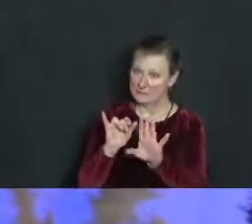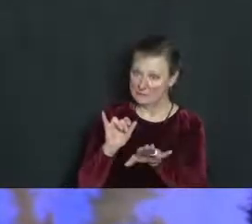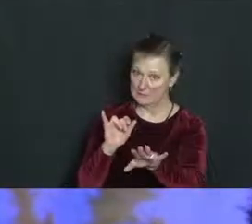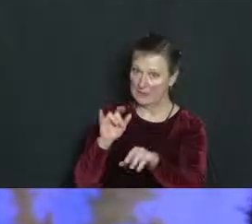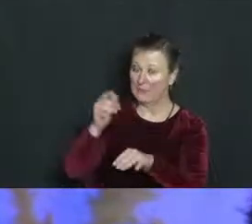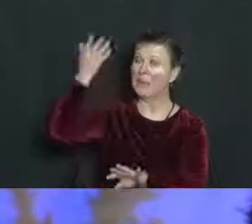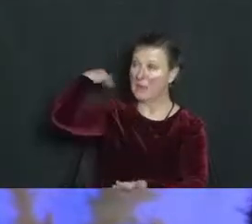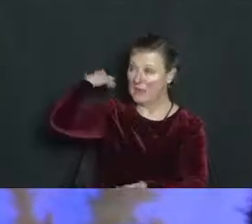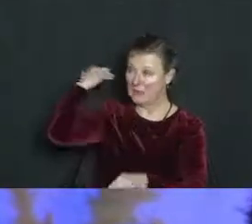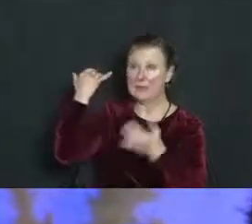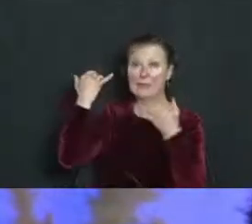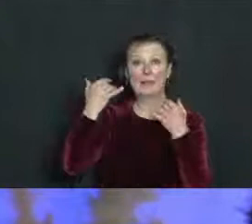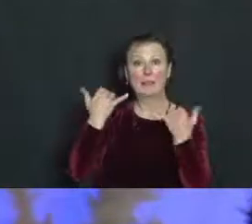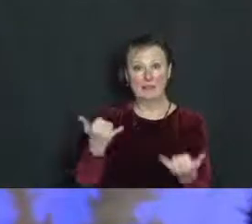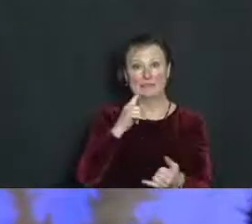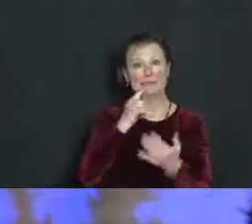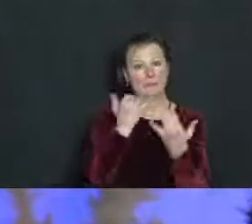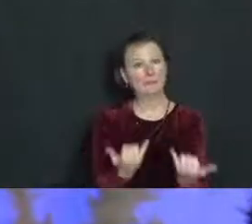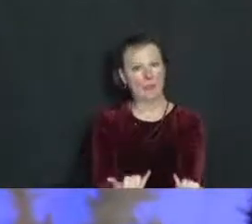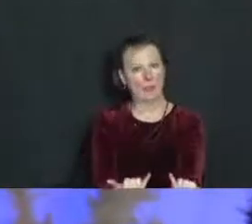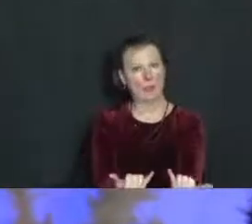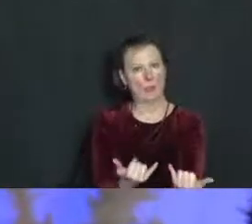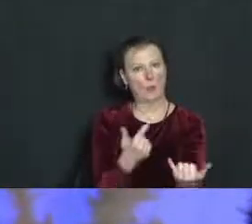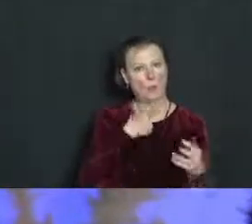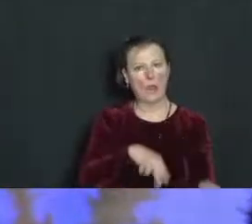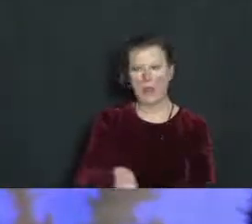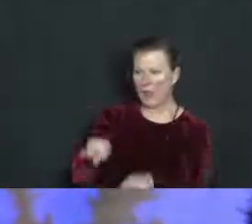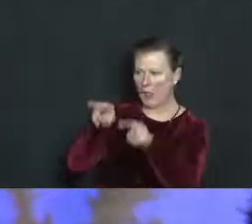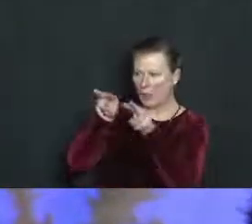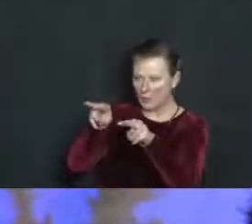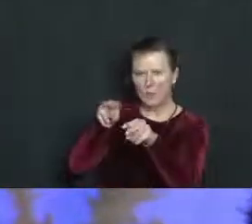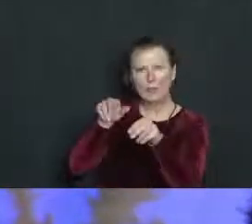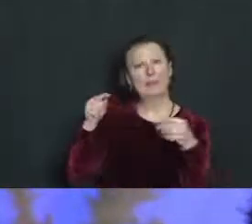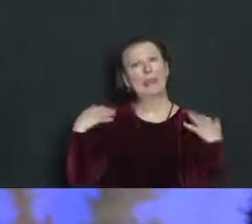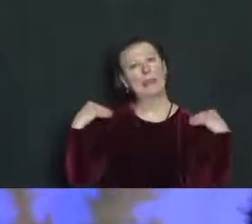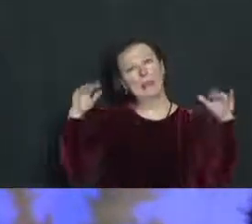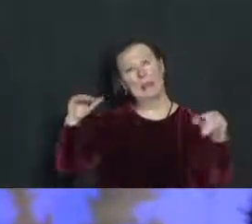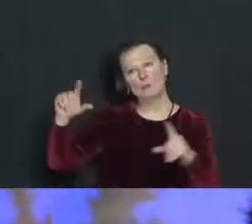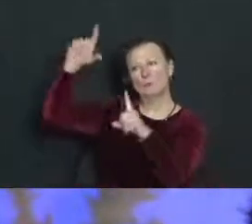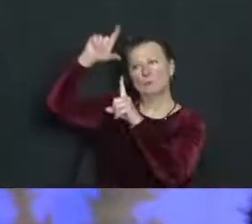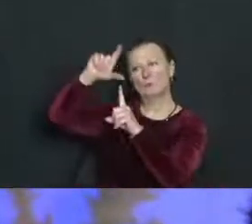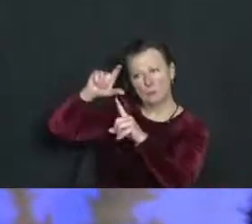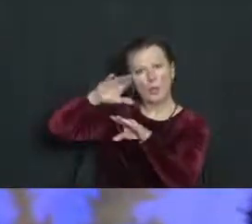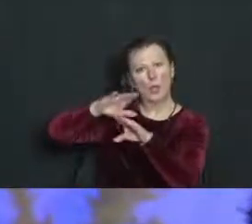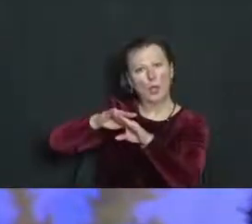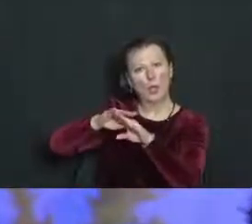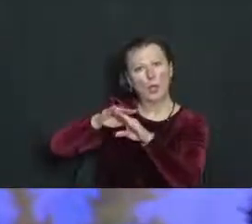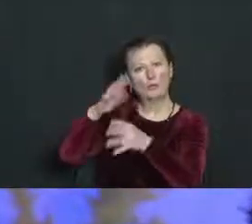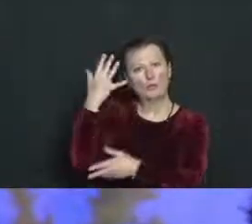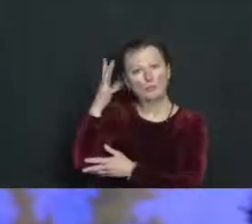now. And when I look at an angel atop a tree, a wax angel